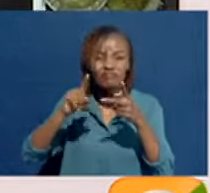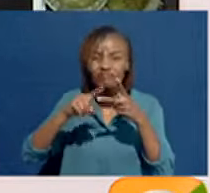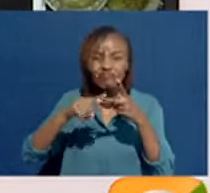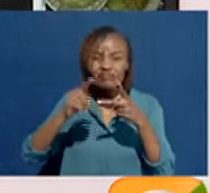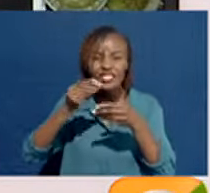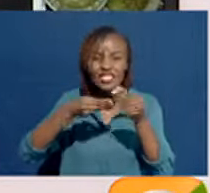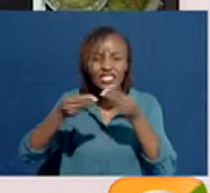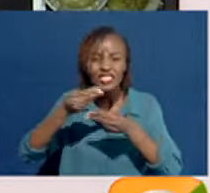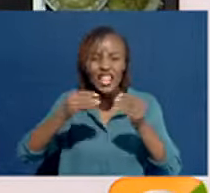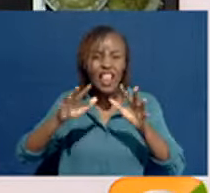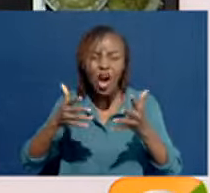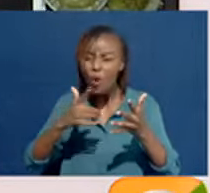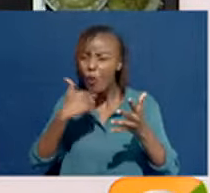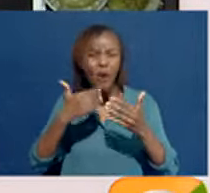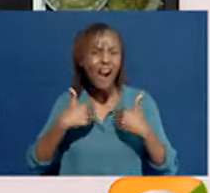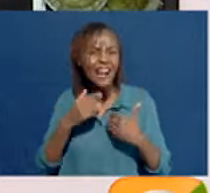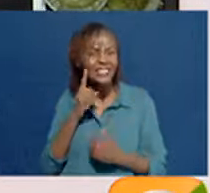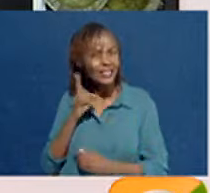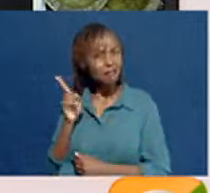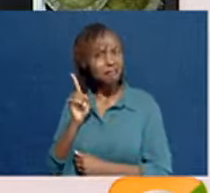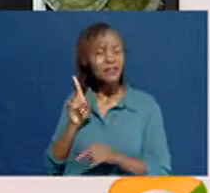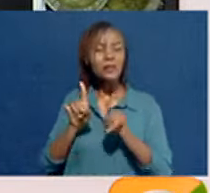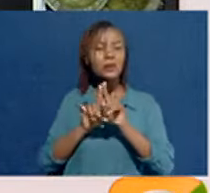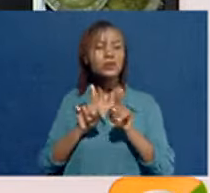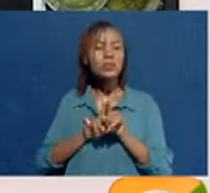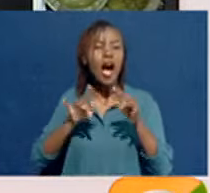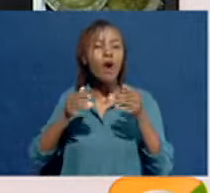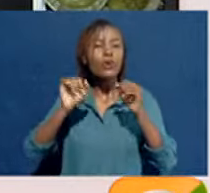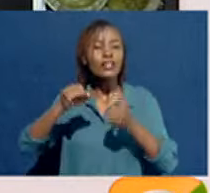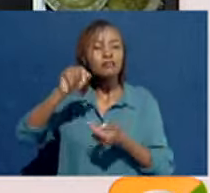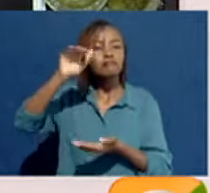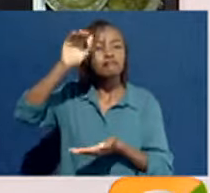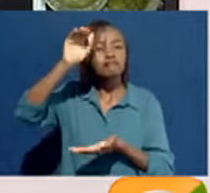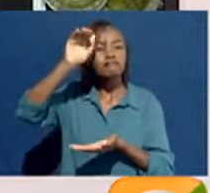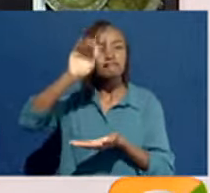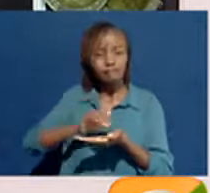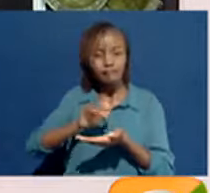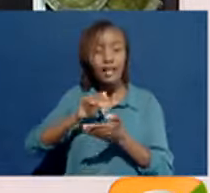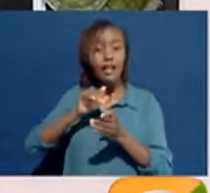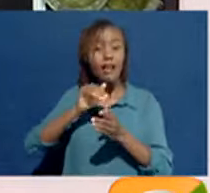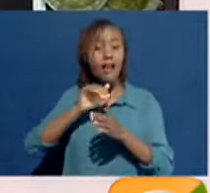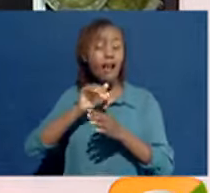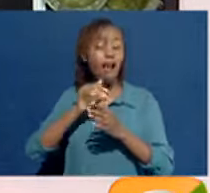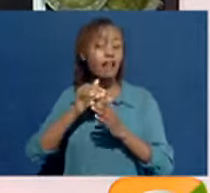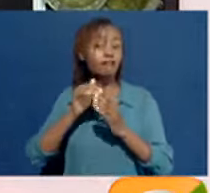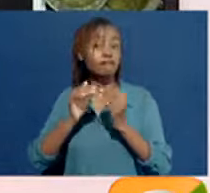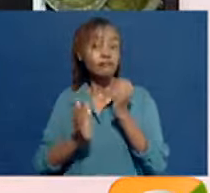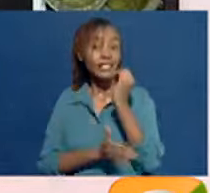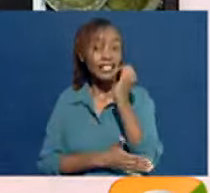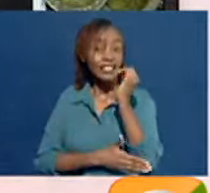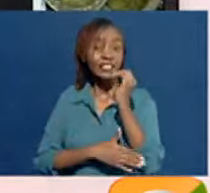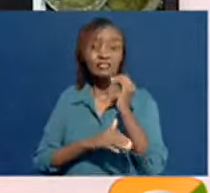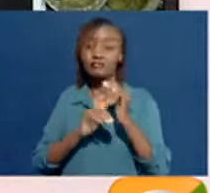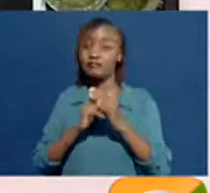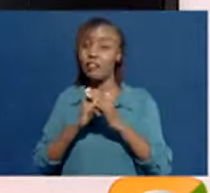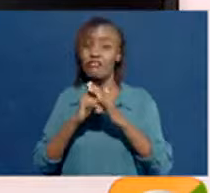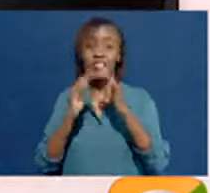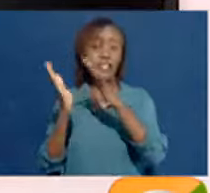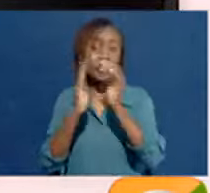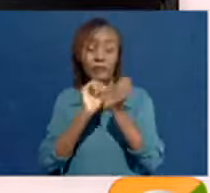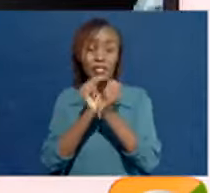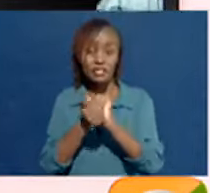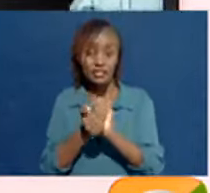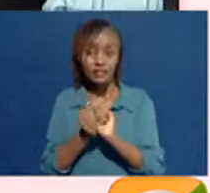they traded? And how do they contribute to reducing the effects of climate change? Well, before we begin, some context